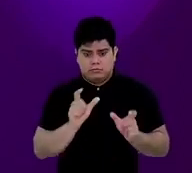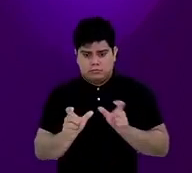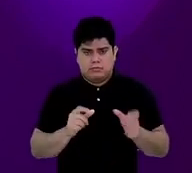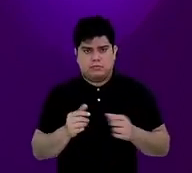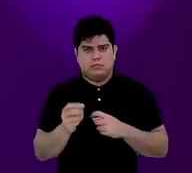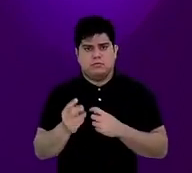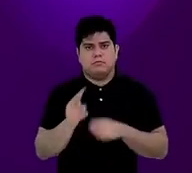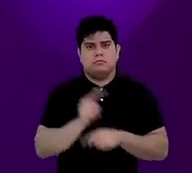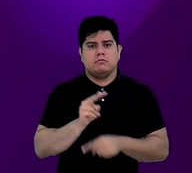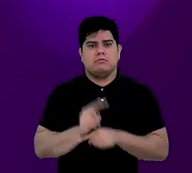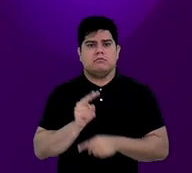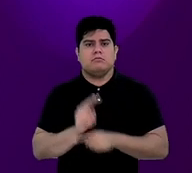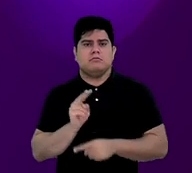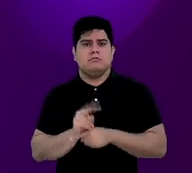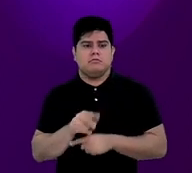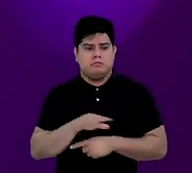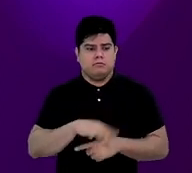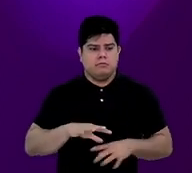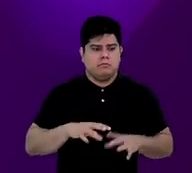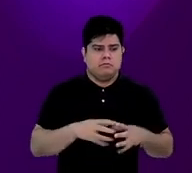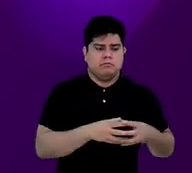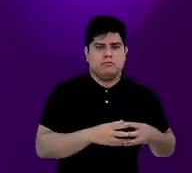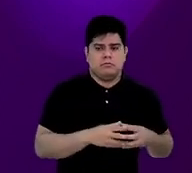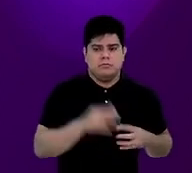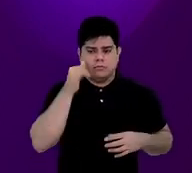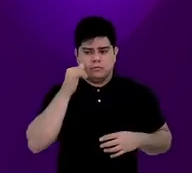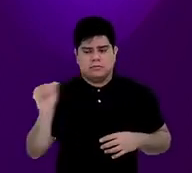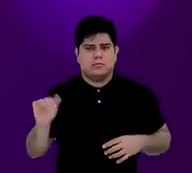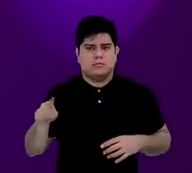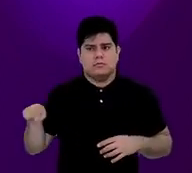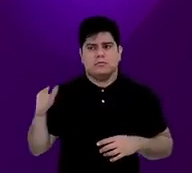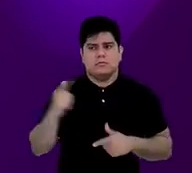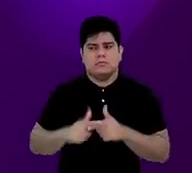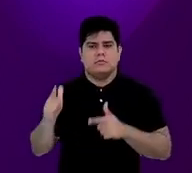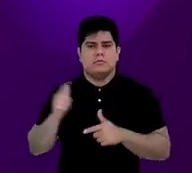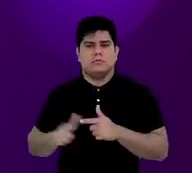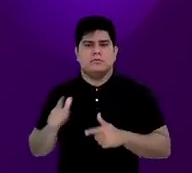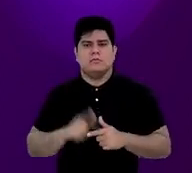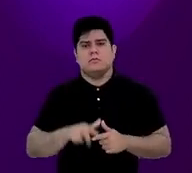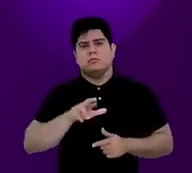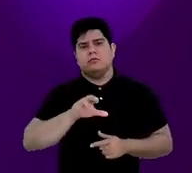ROS is a classical Janus molecule. A lot